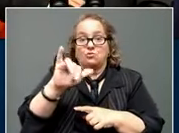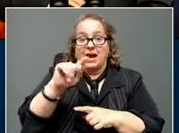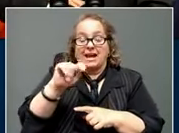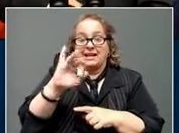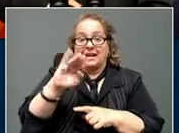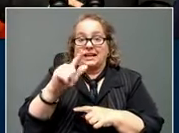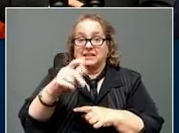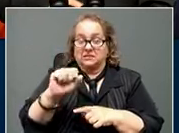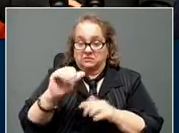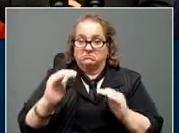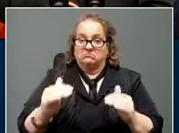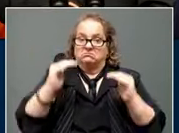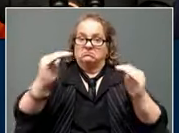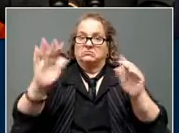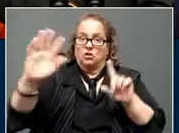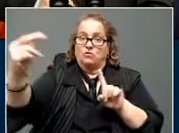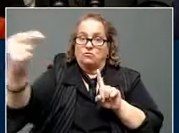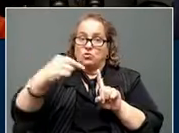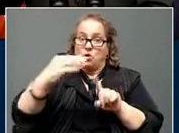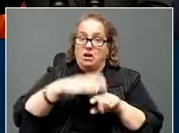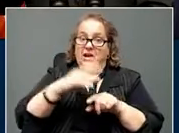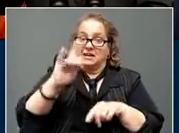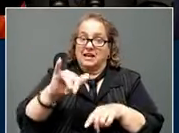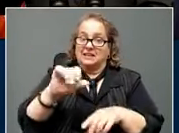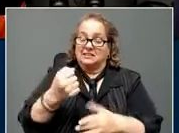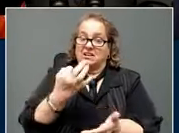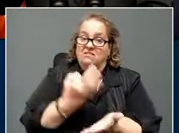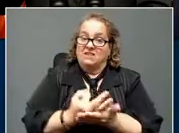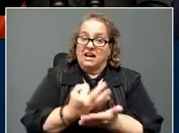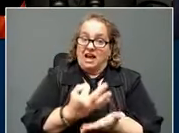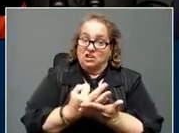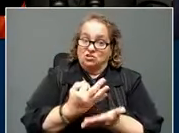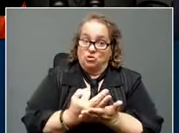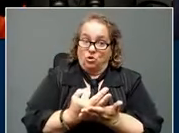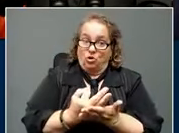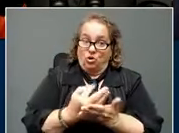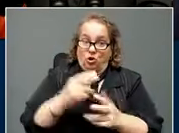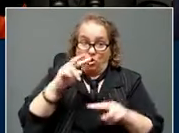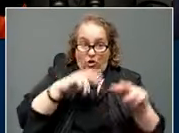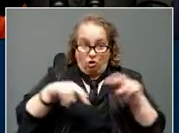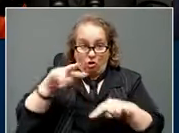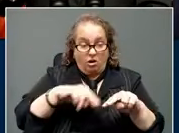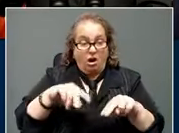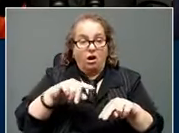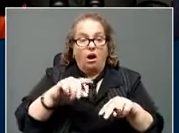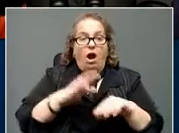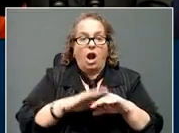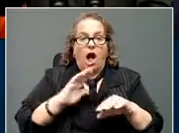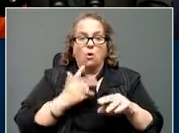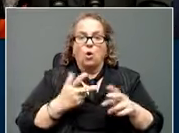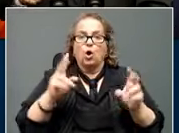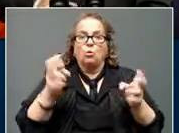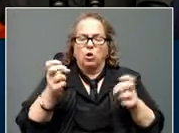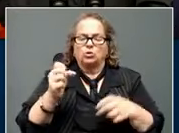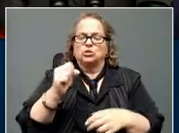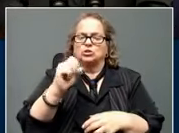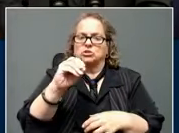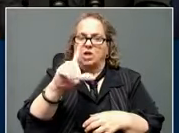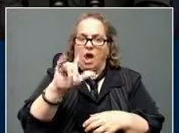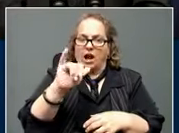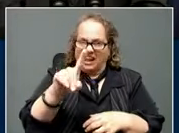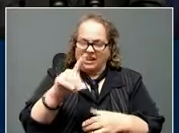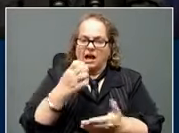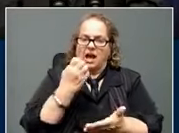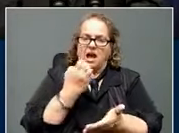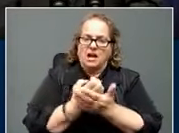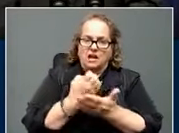its views on Kentucky's financial outlook based on our, quote, solid economic recovery.